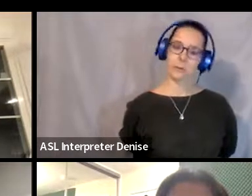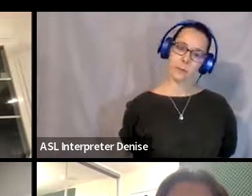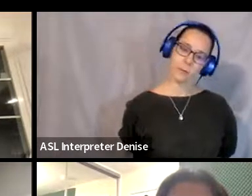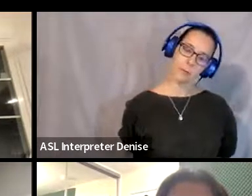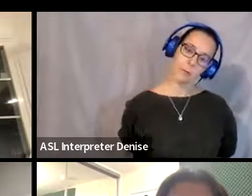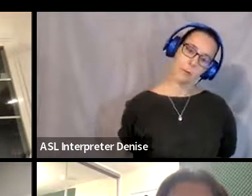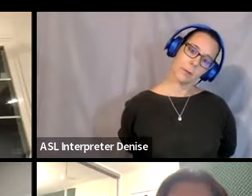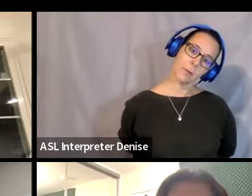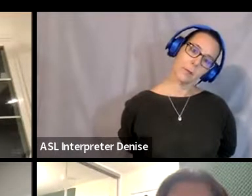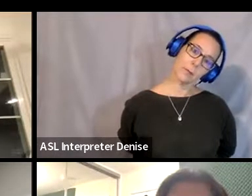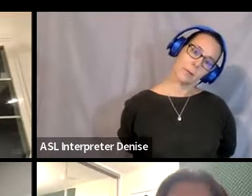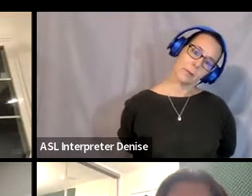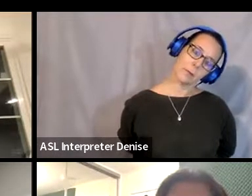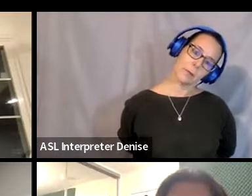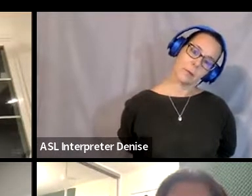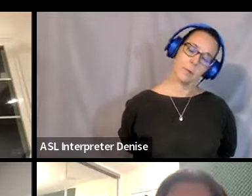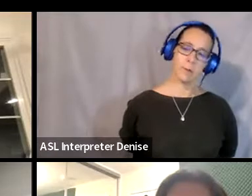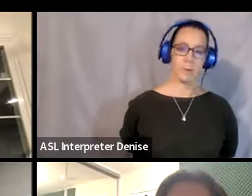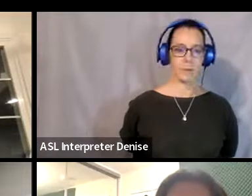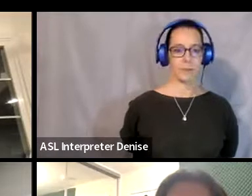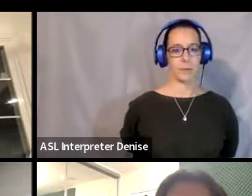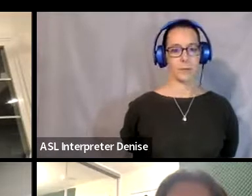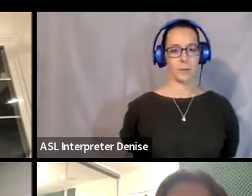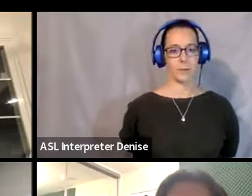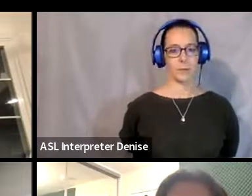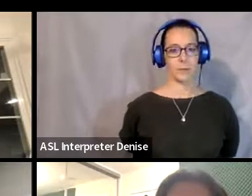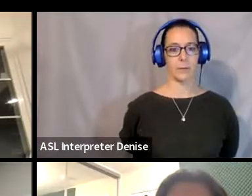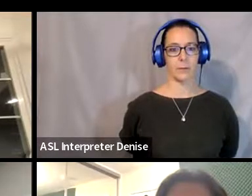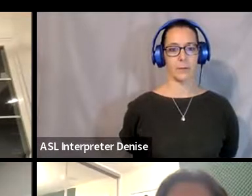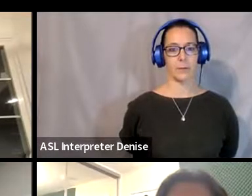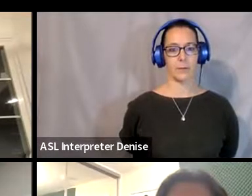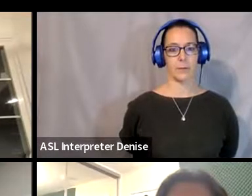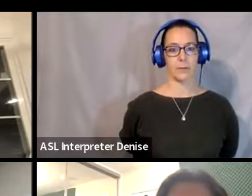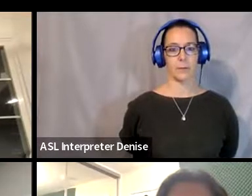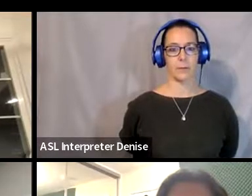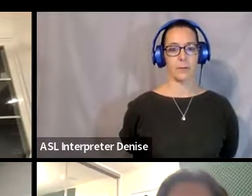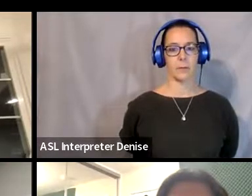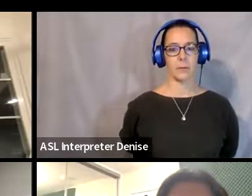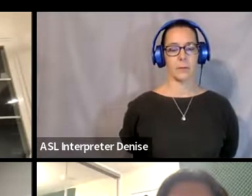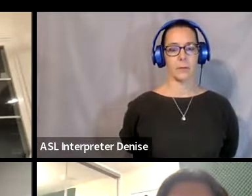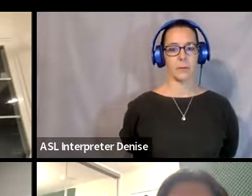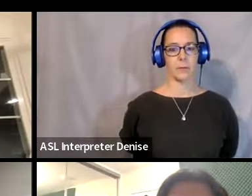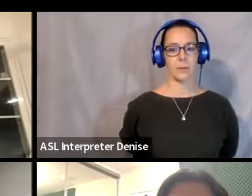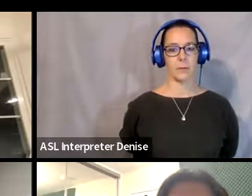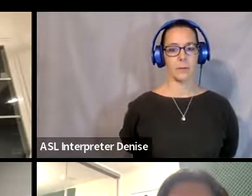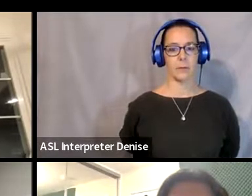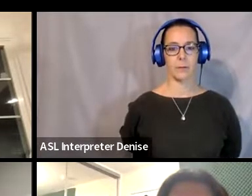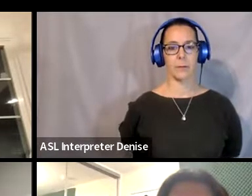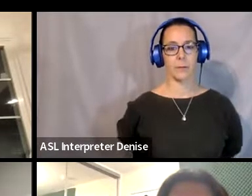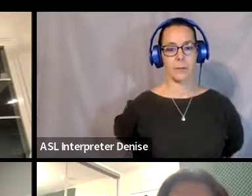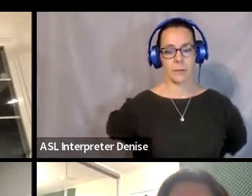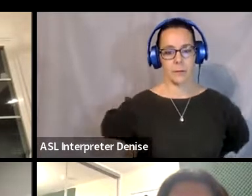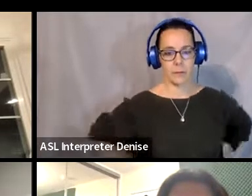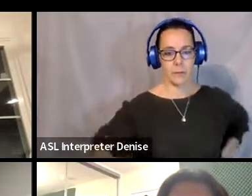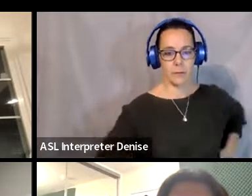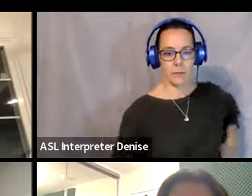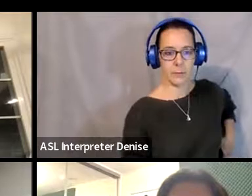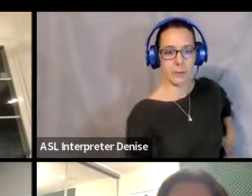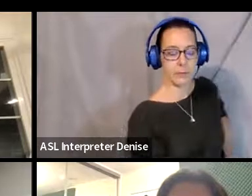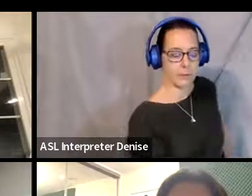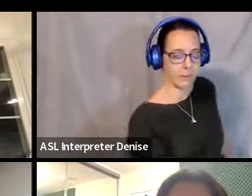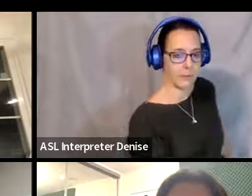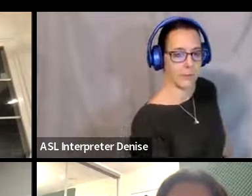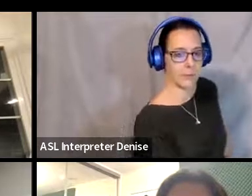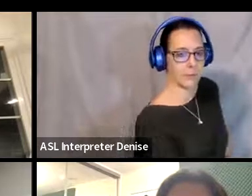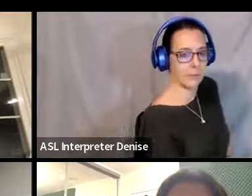como necesitan hacer como algún update o como para estar más bien, pues más segura de lo que ella está